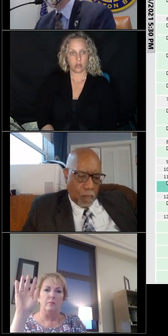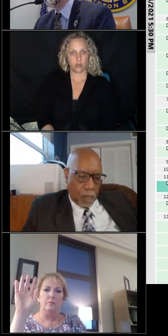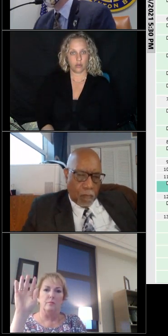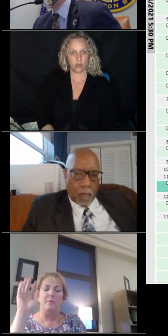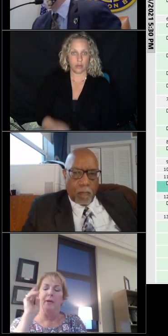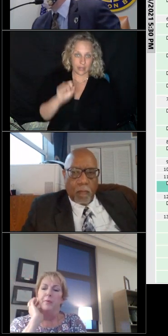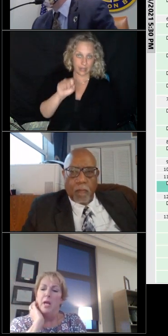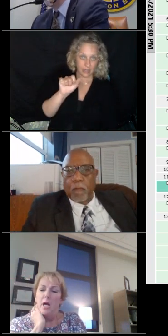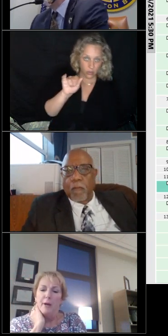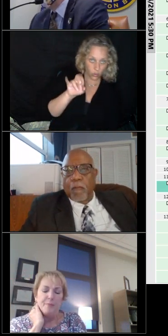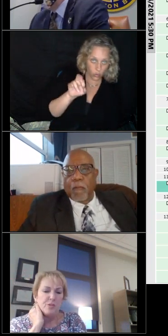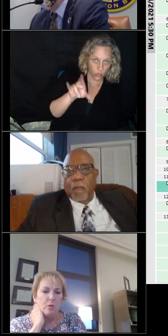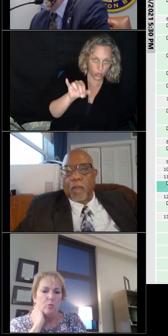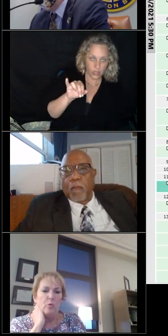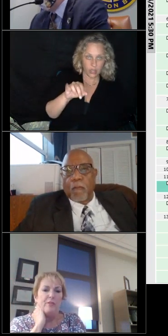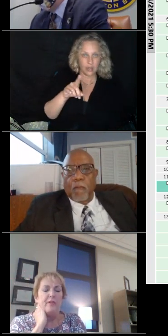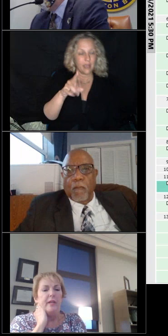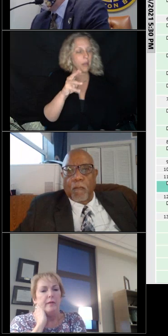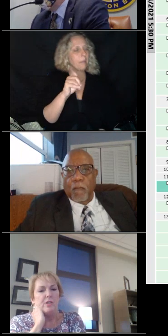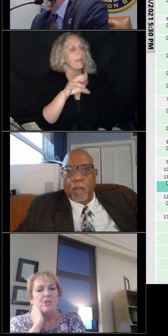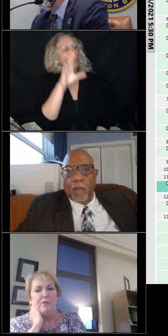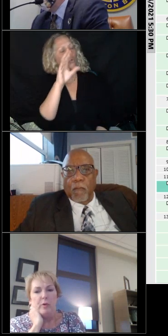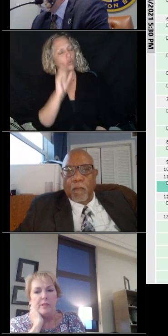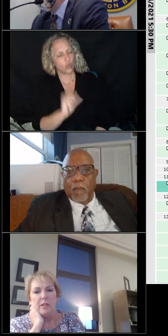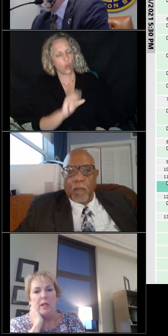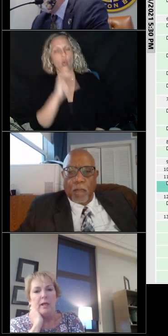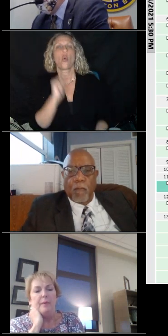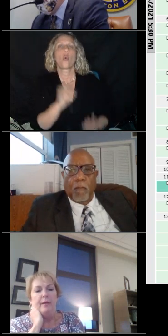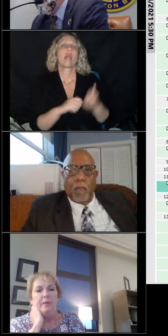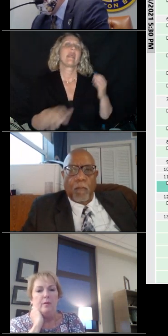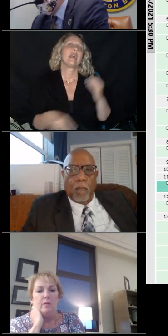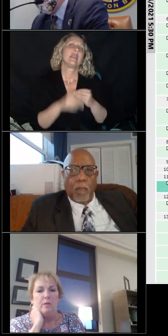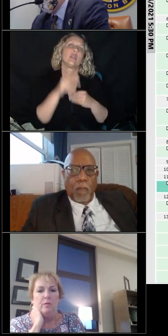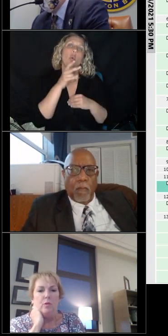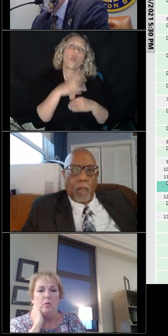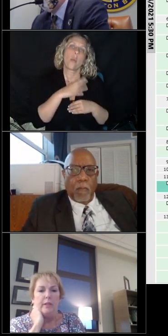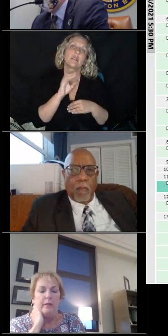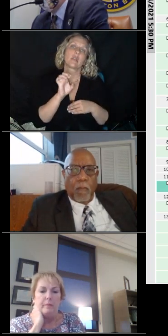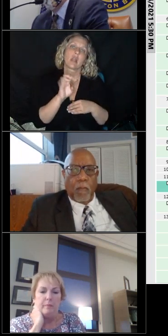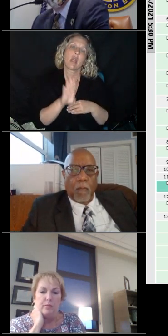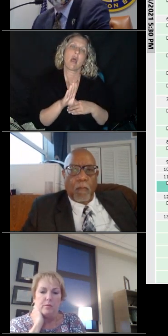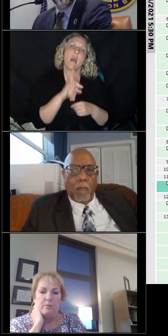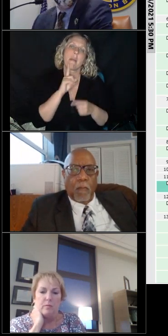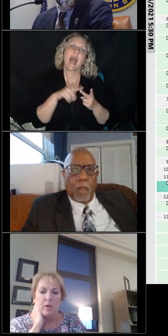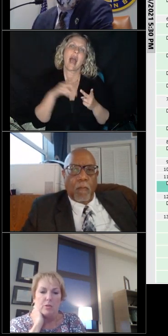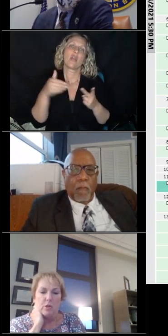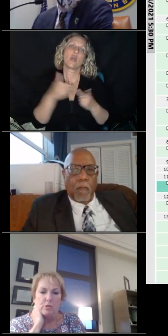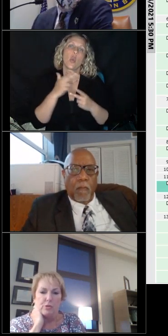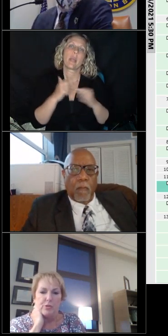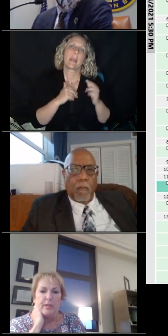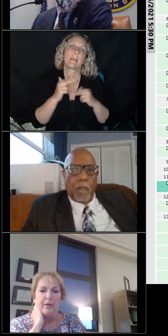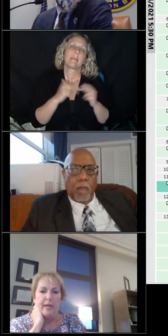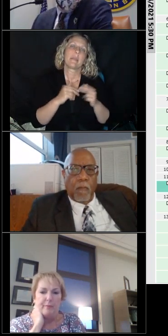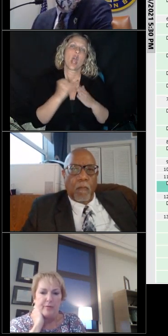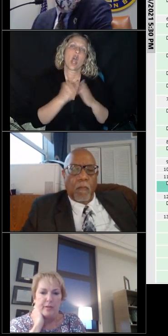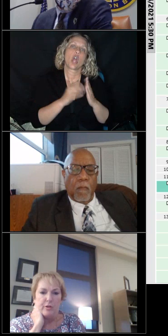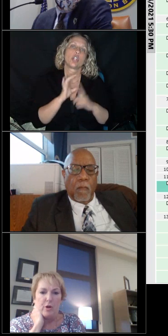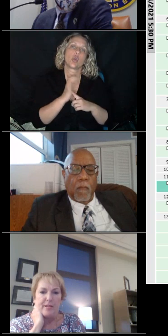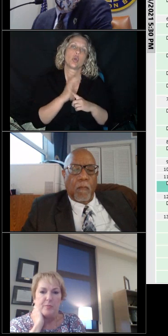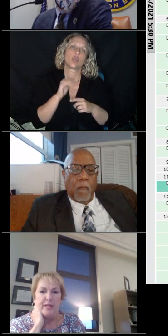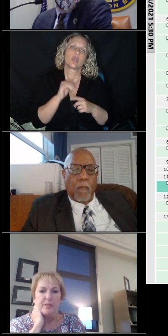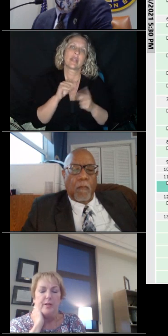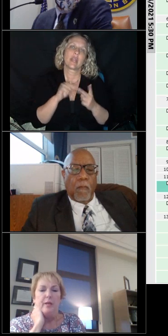Yes, Lori. Mayor, so with the addition of the Women's Club and the newly built Arts and Cultural Center and